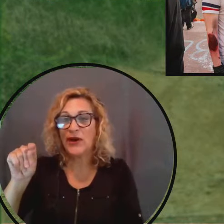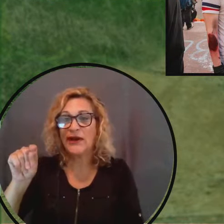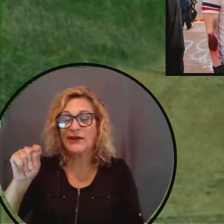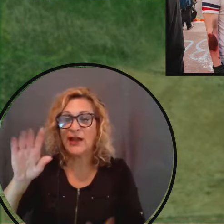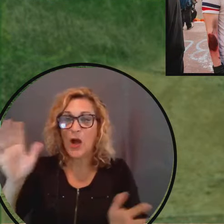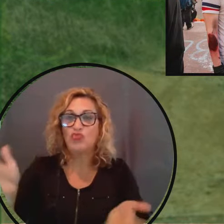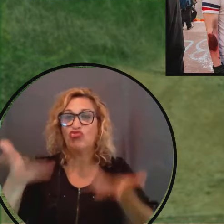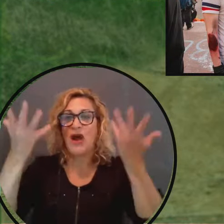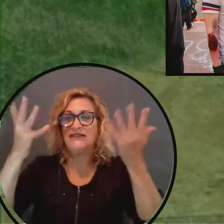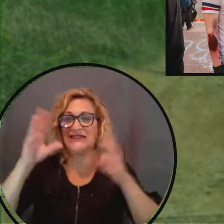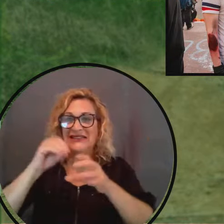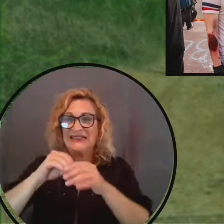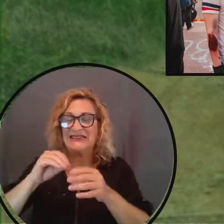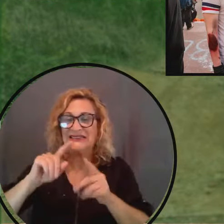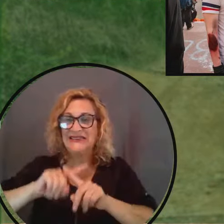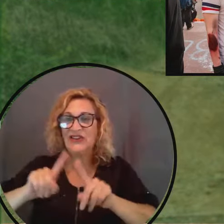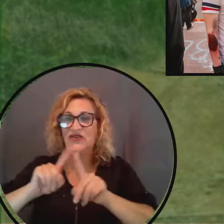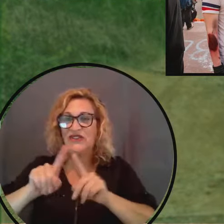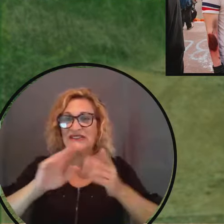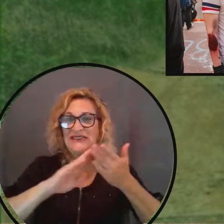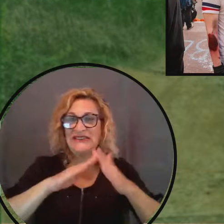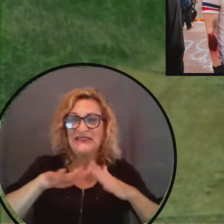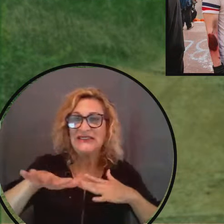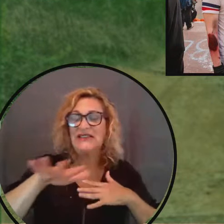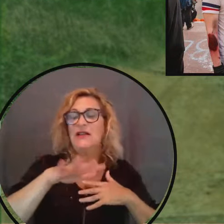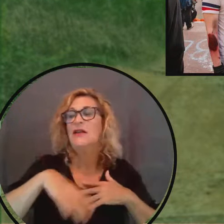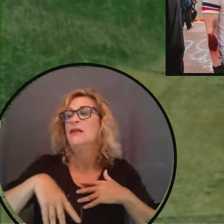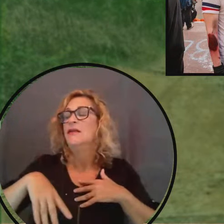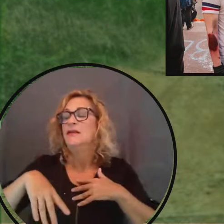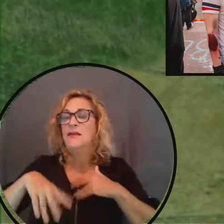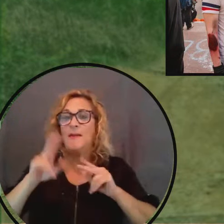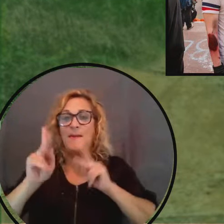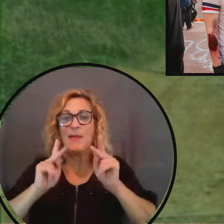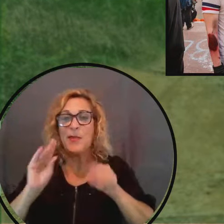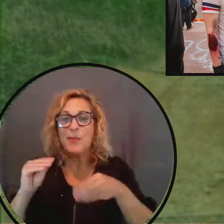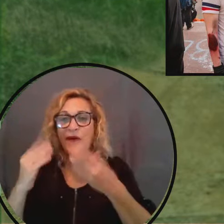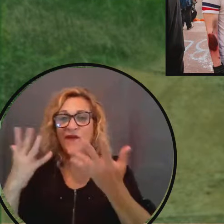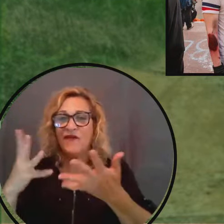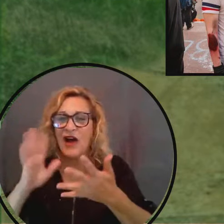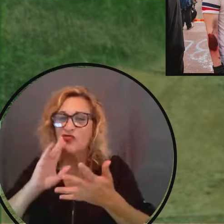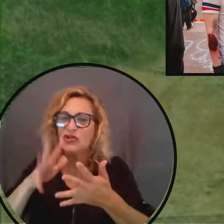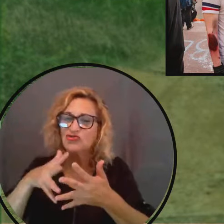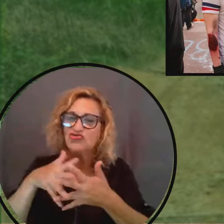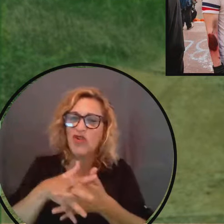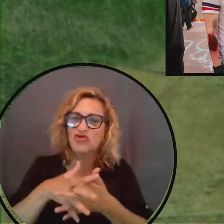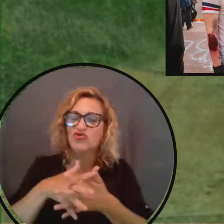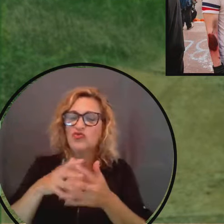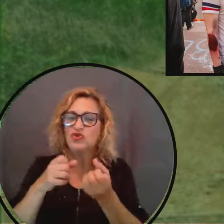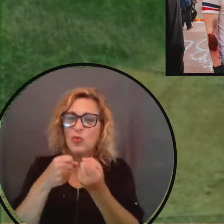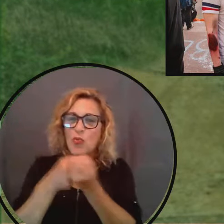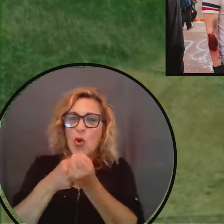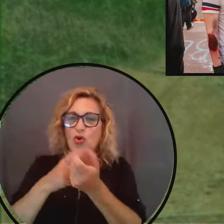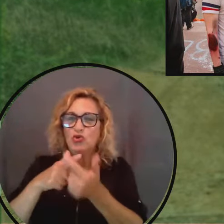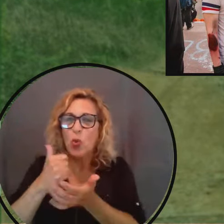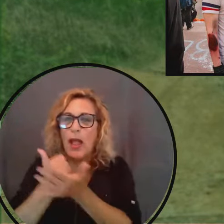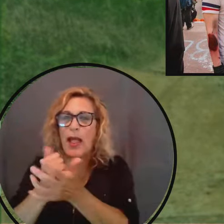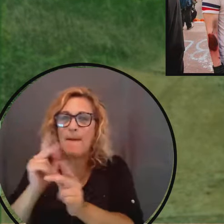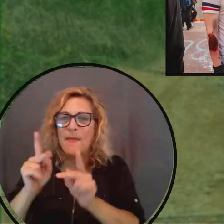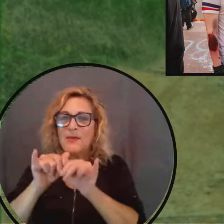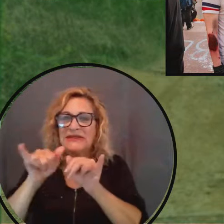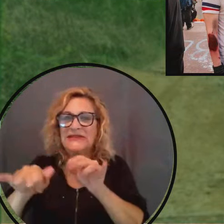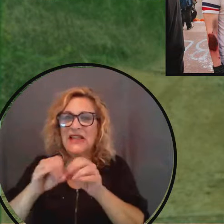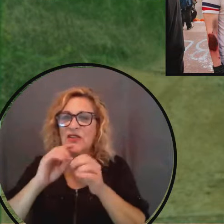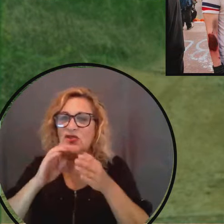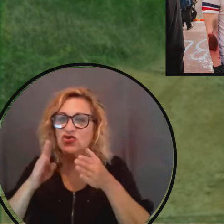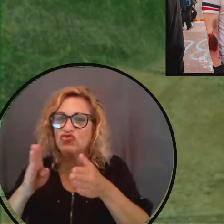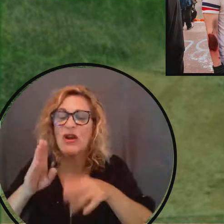uprisings in different cities. You know, people just providing this kind of grassroots support to help people stay in the streets. You know, people